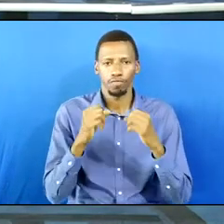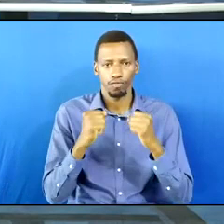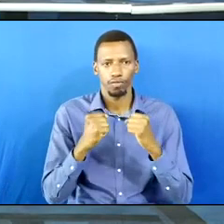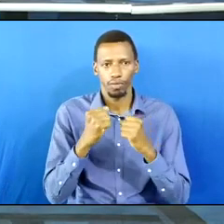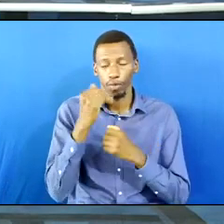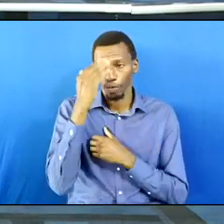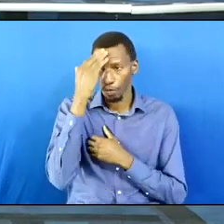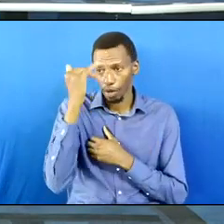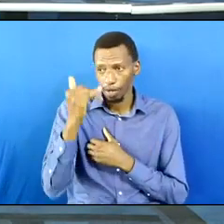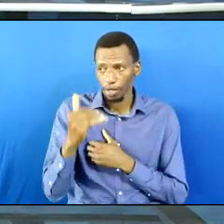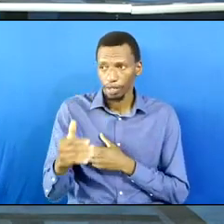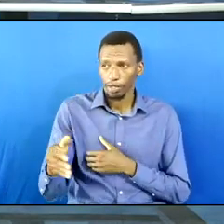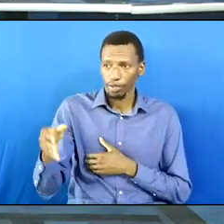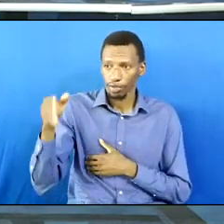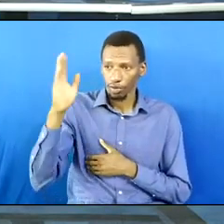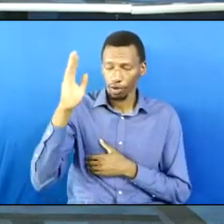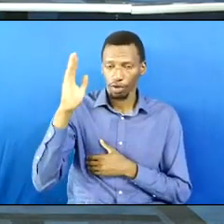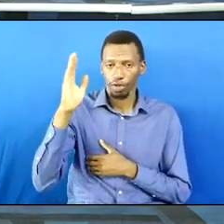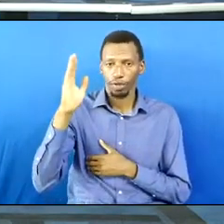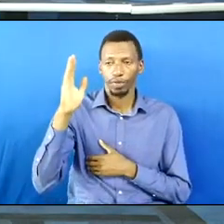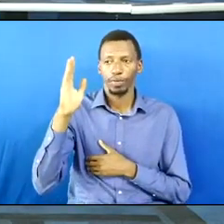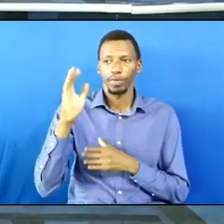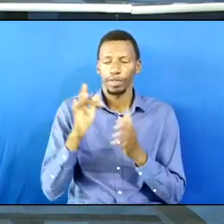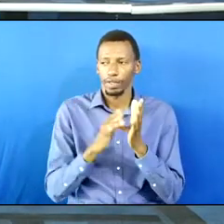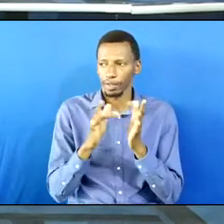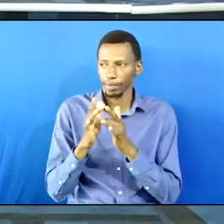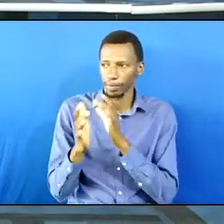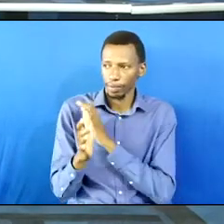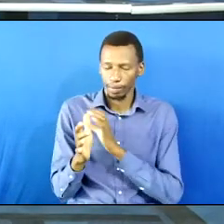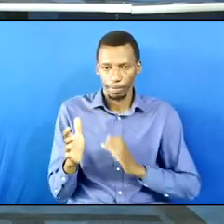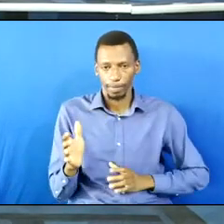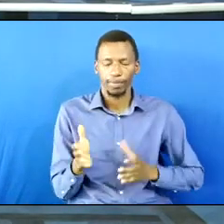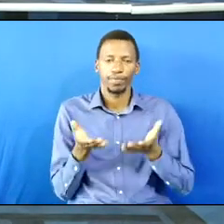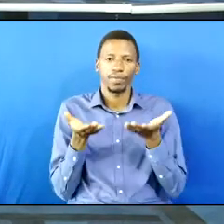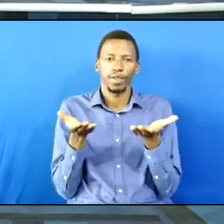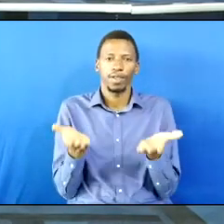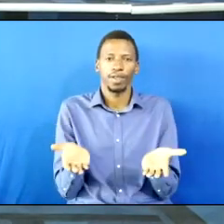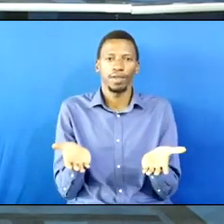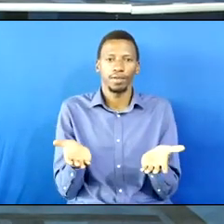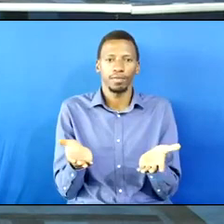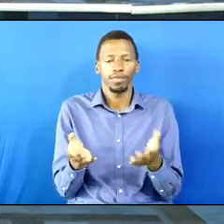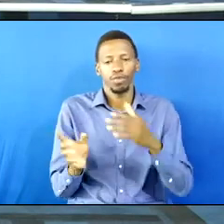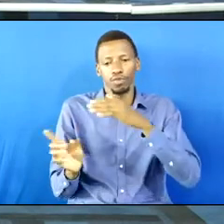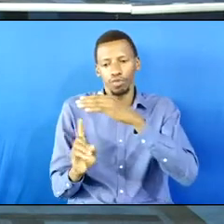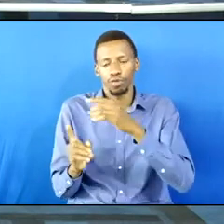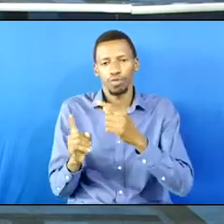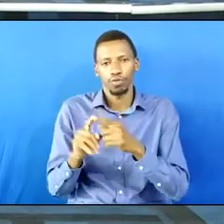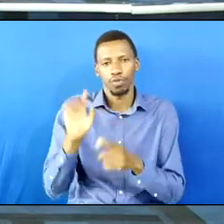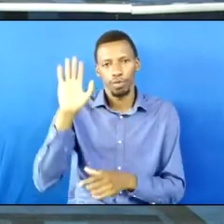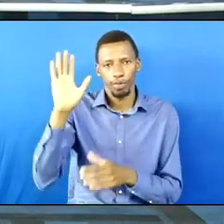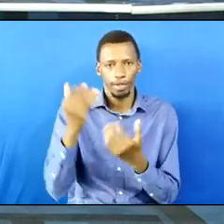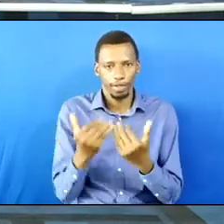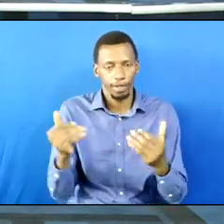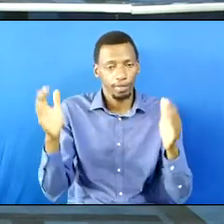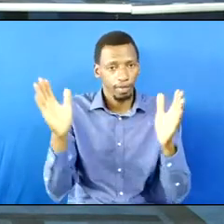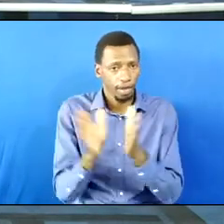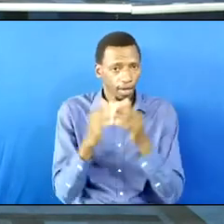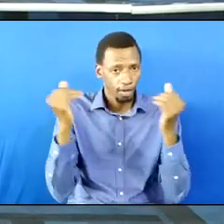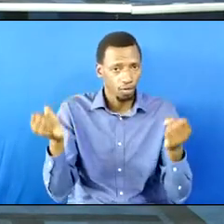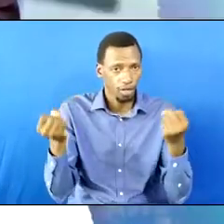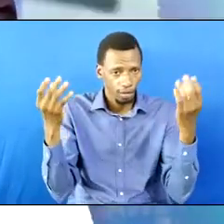the Master Shepherd, Jesus Christ, is here to minister unto his children.